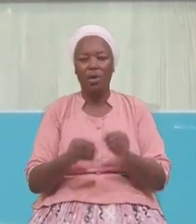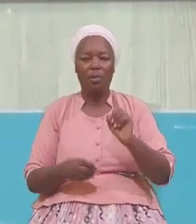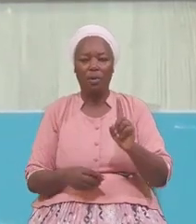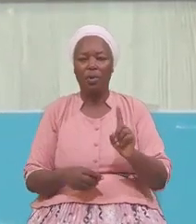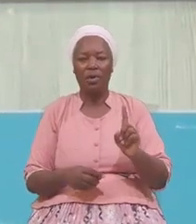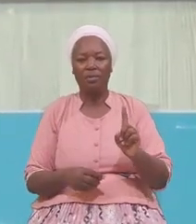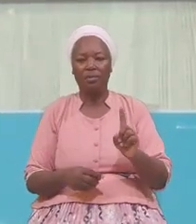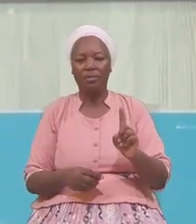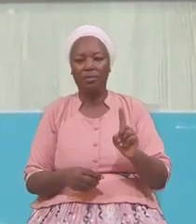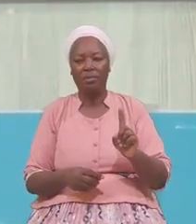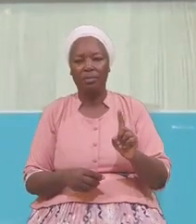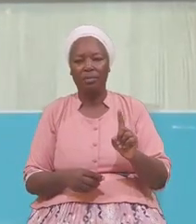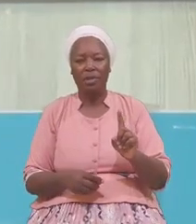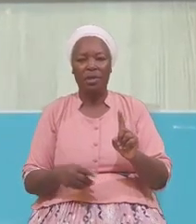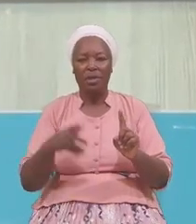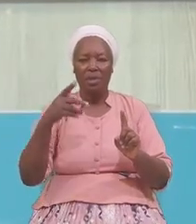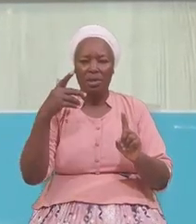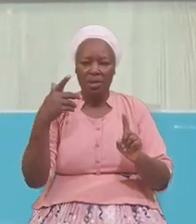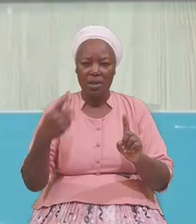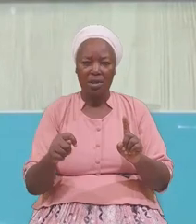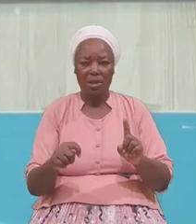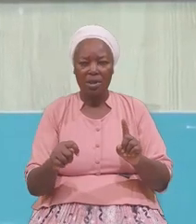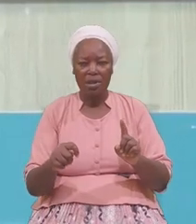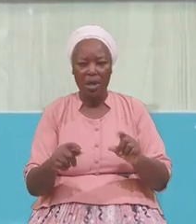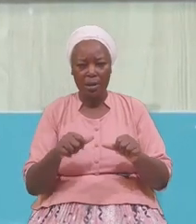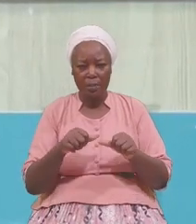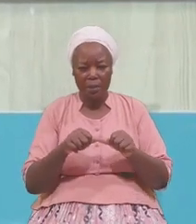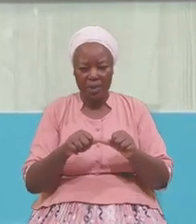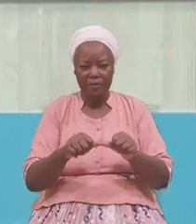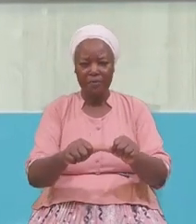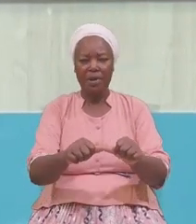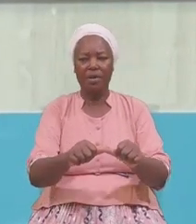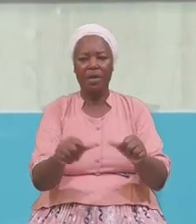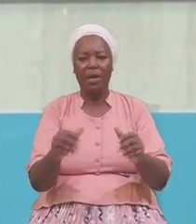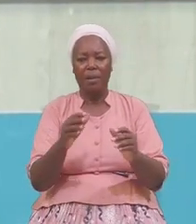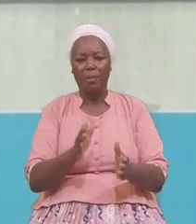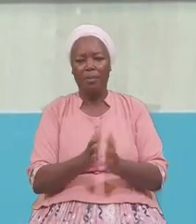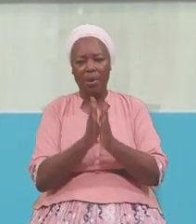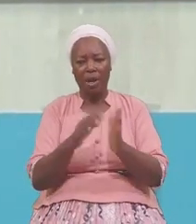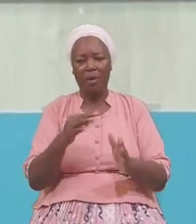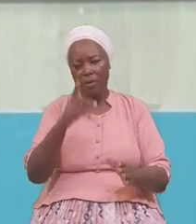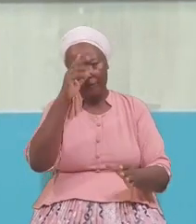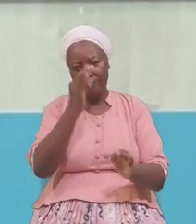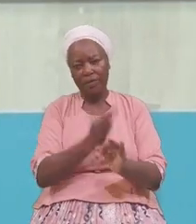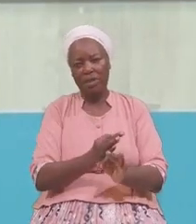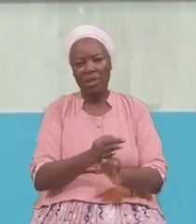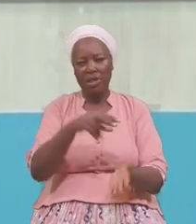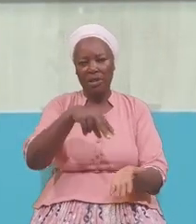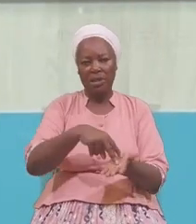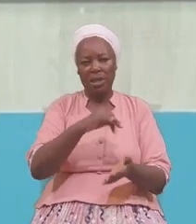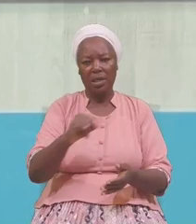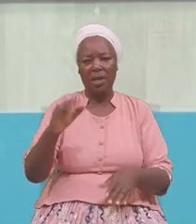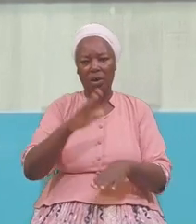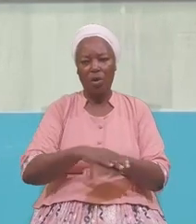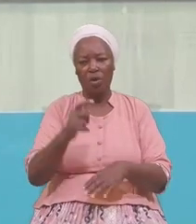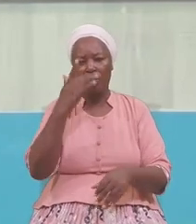one, the persevering prayer of faith, standing